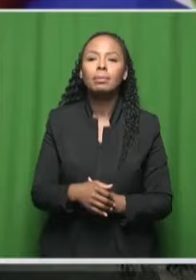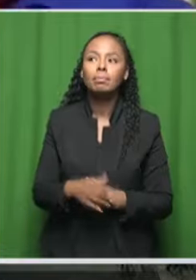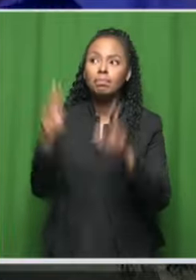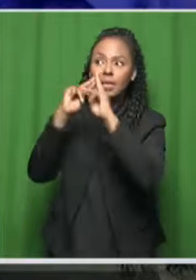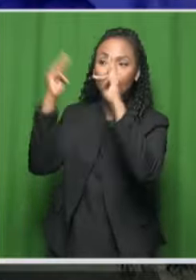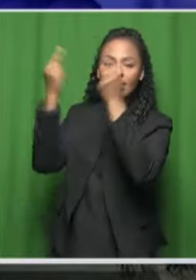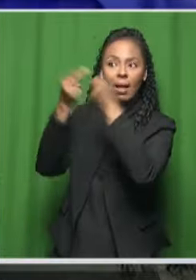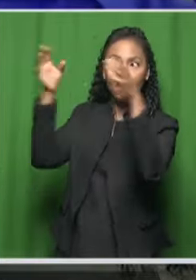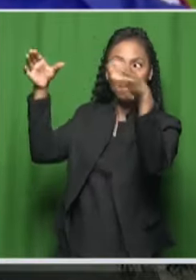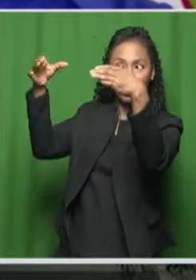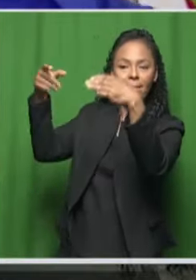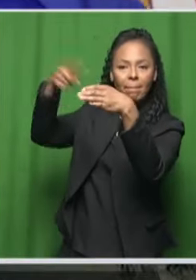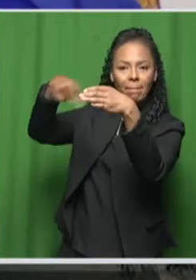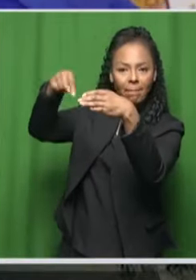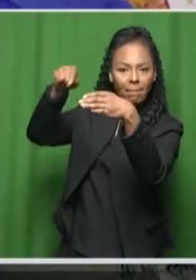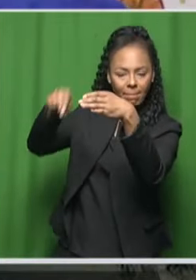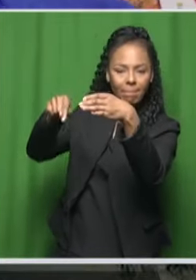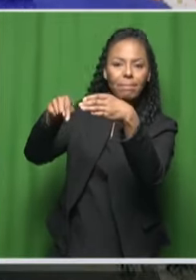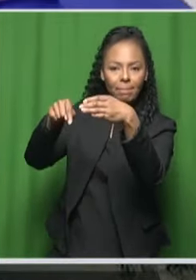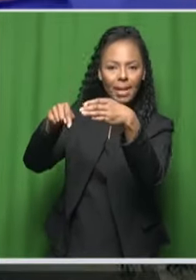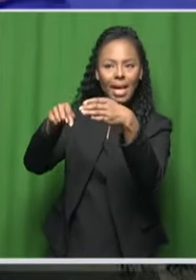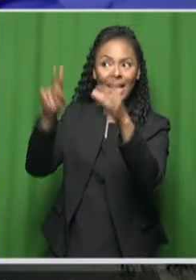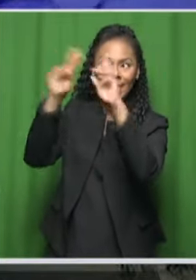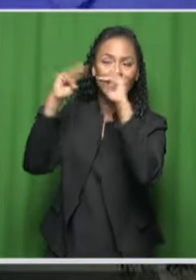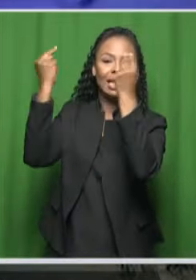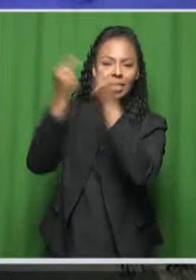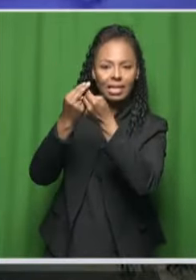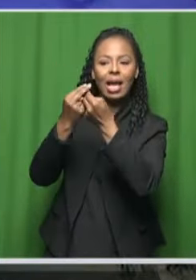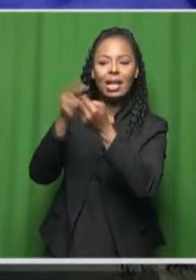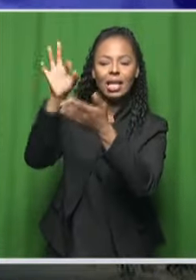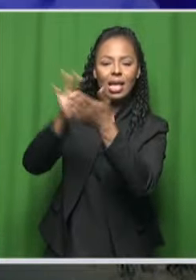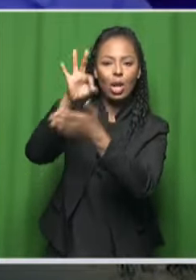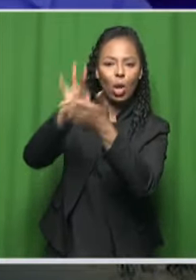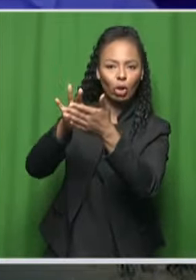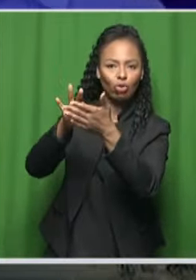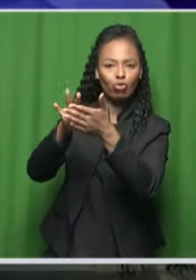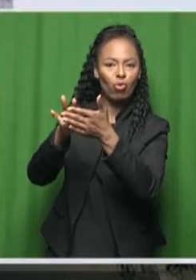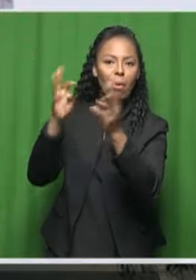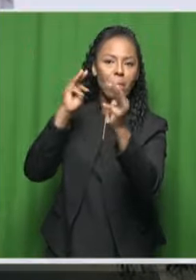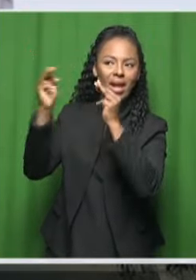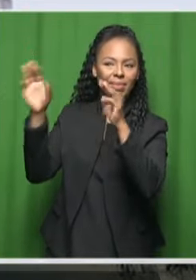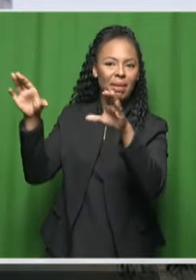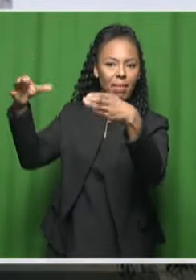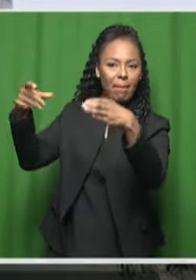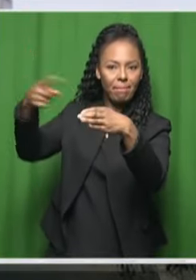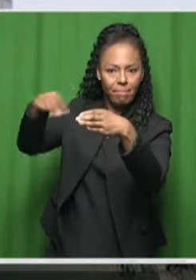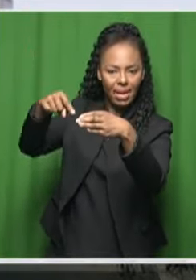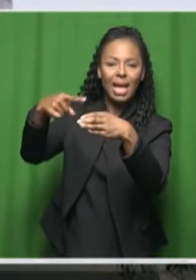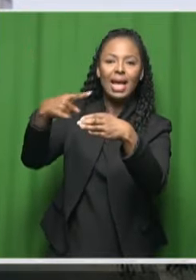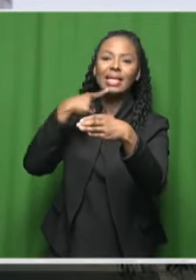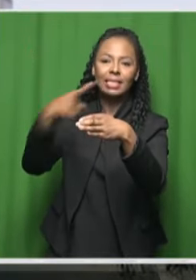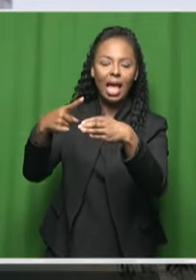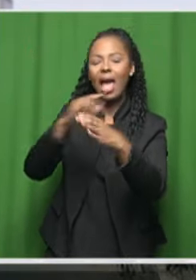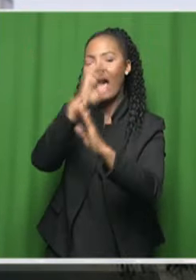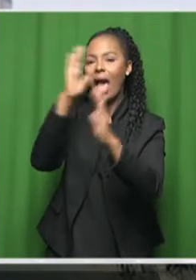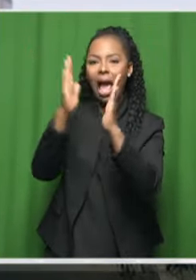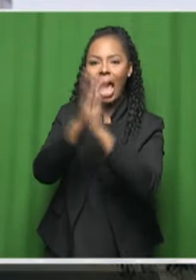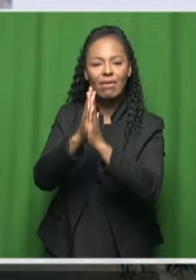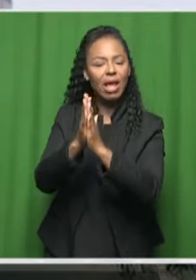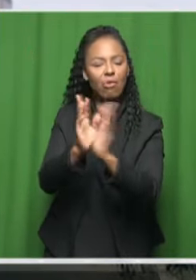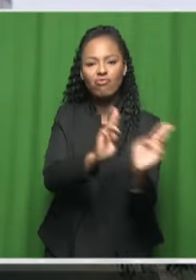well as the National Electoral Management Body, say and make sure that everything is in